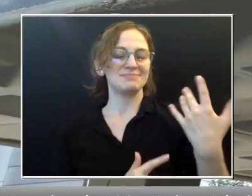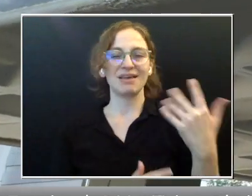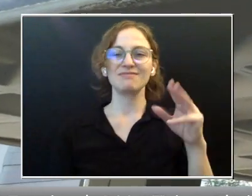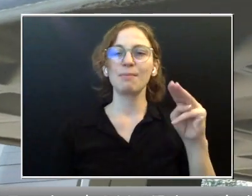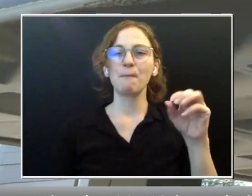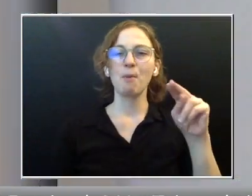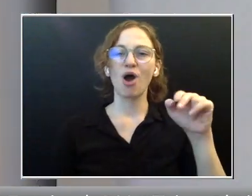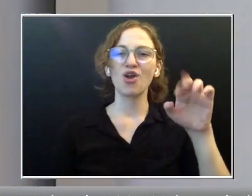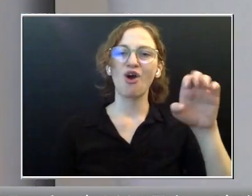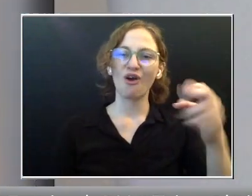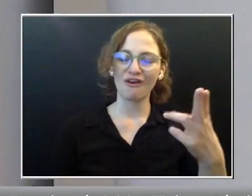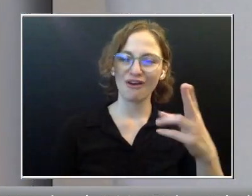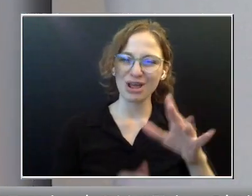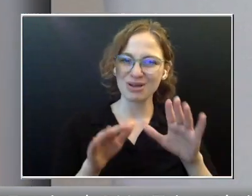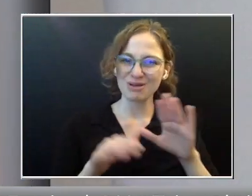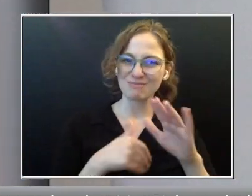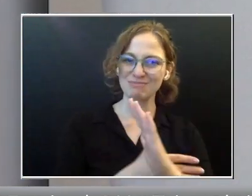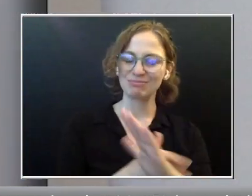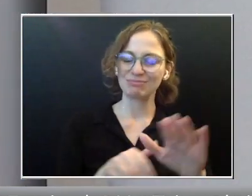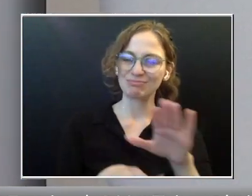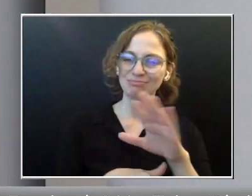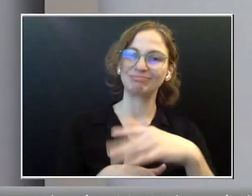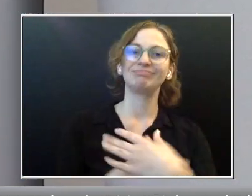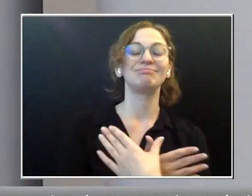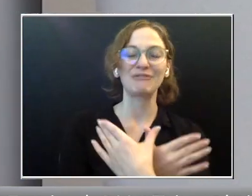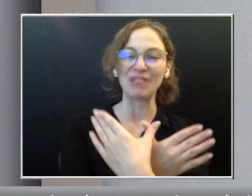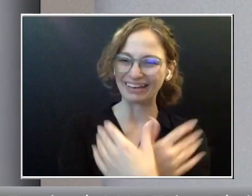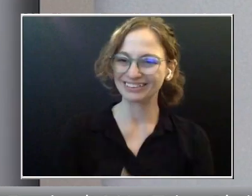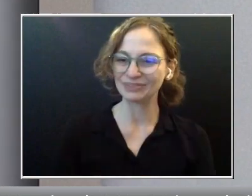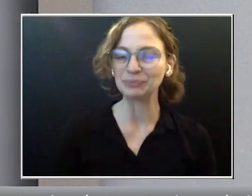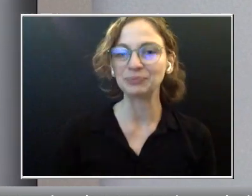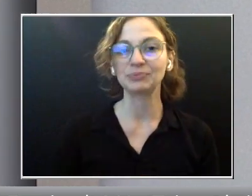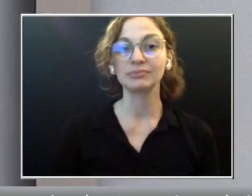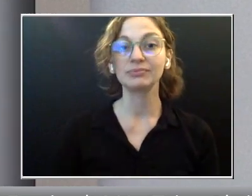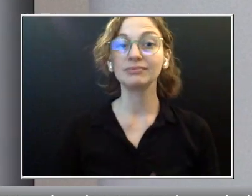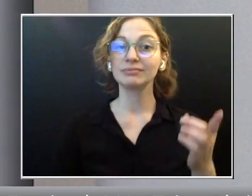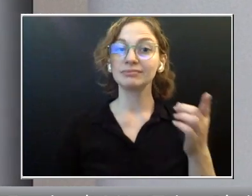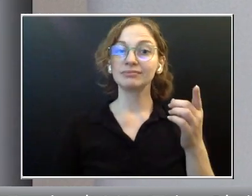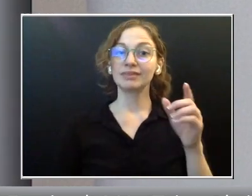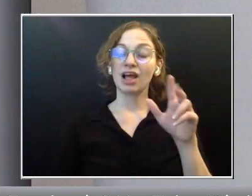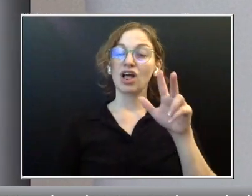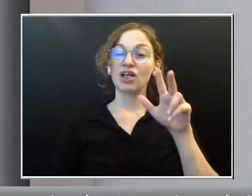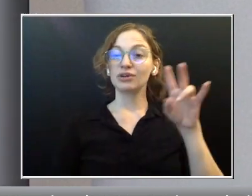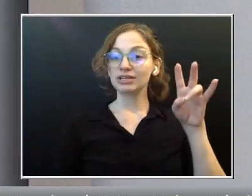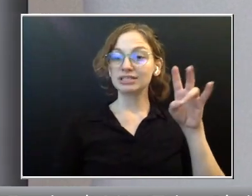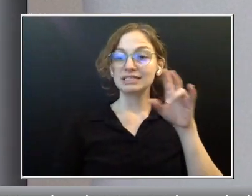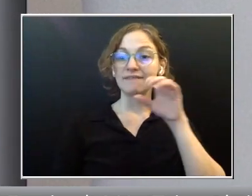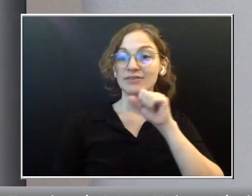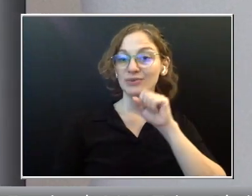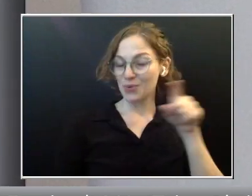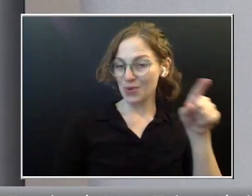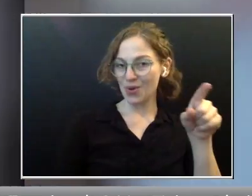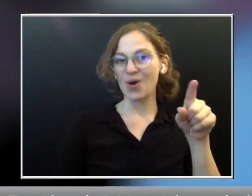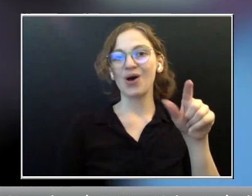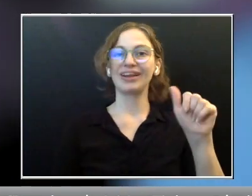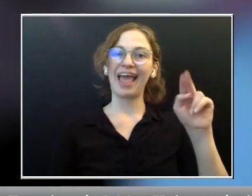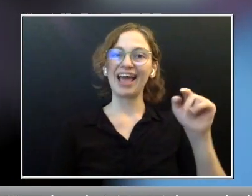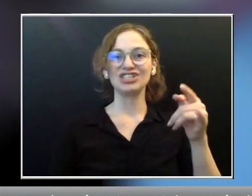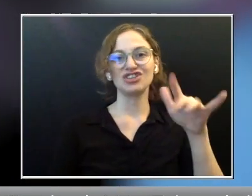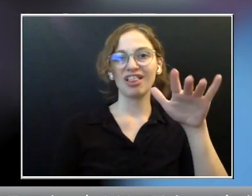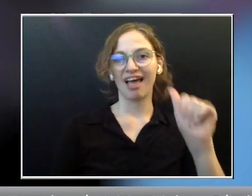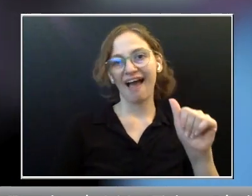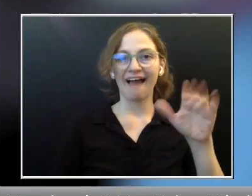2014, a personalized bra was made for 37-year-old Angela Candiano so she could strut her stuff in this